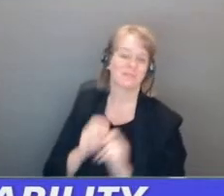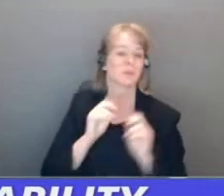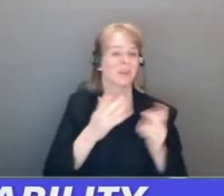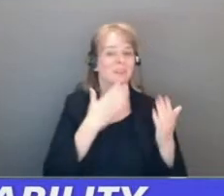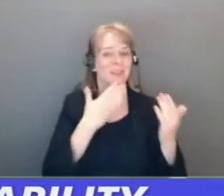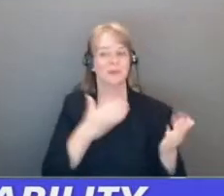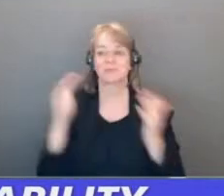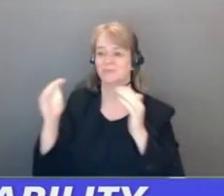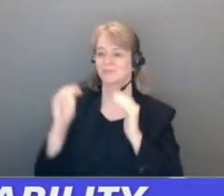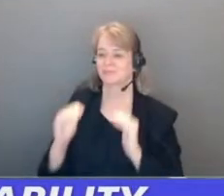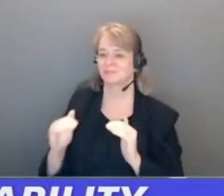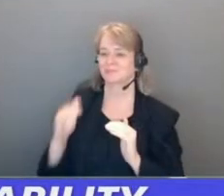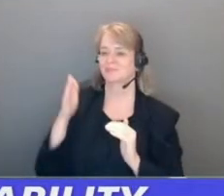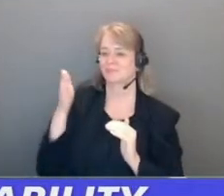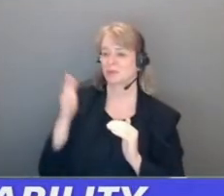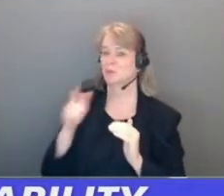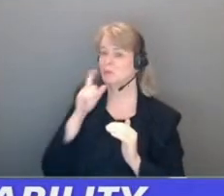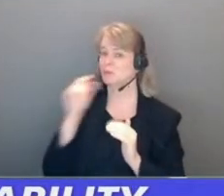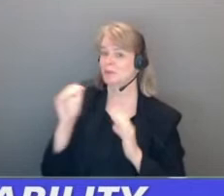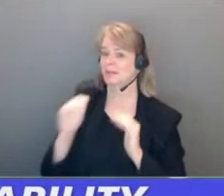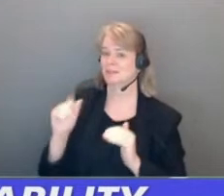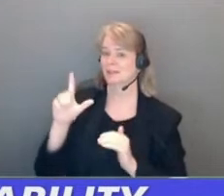LaRocque at CTV.